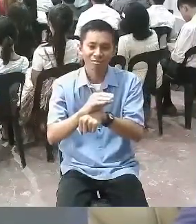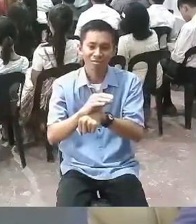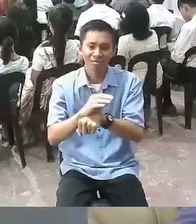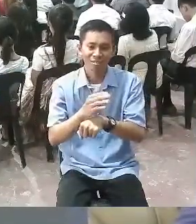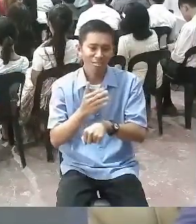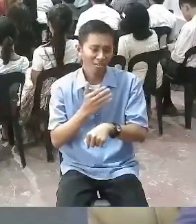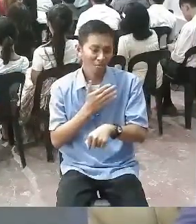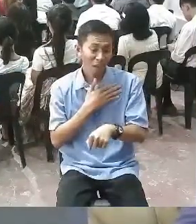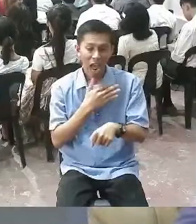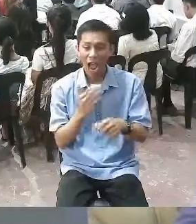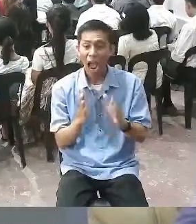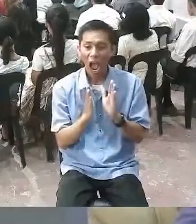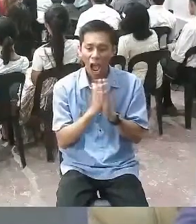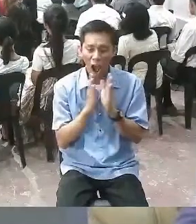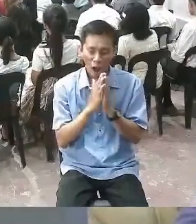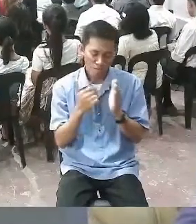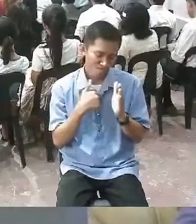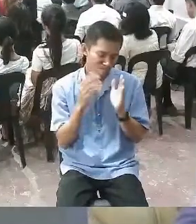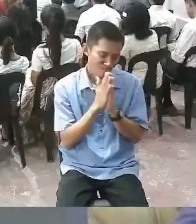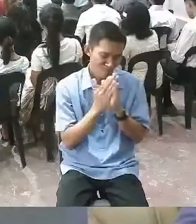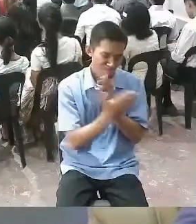my prayer list. Okay.